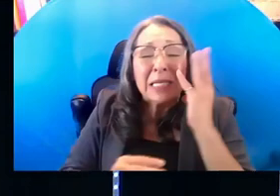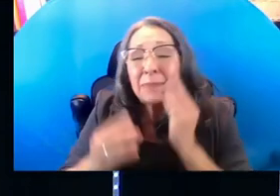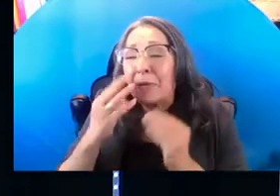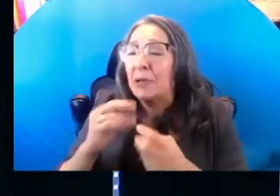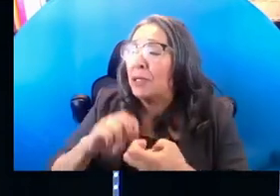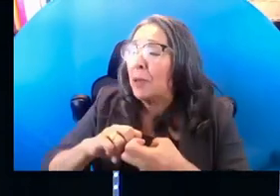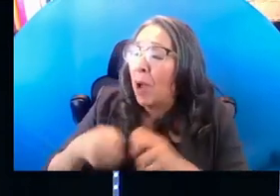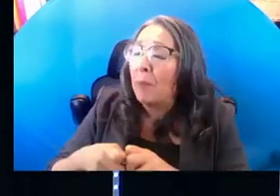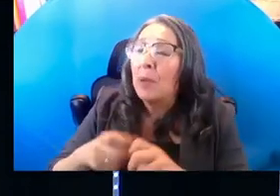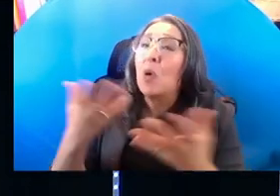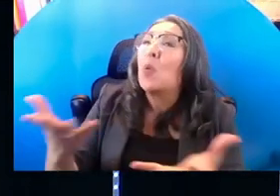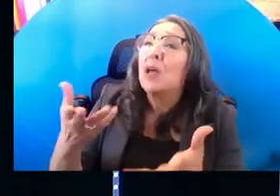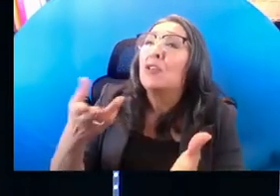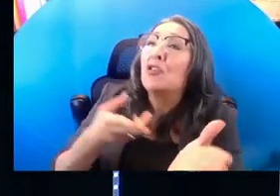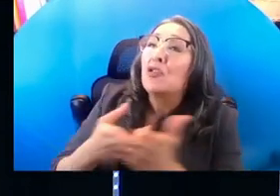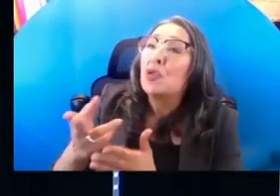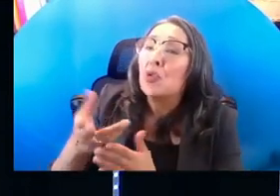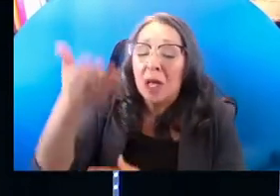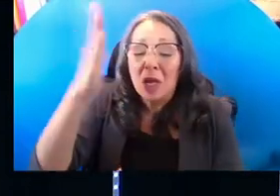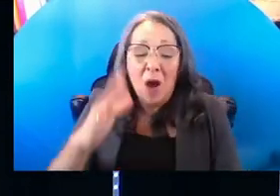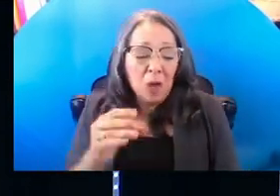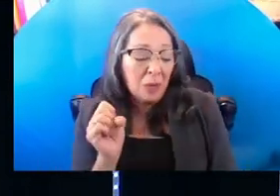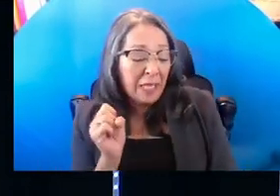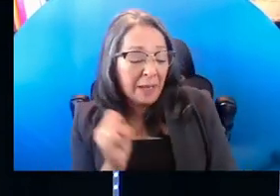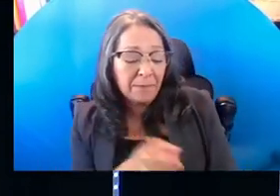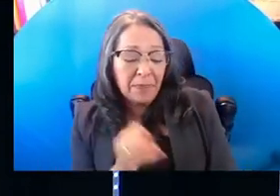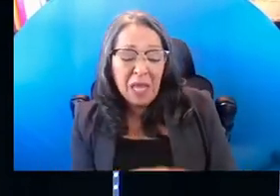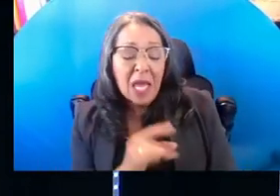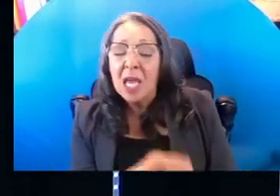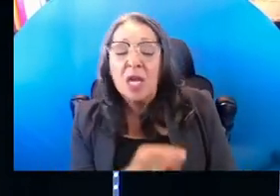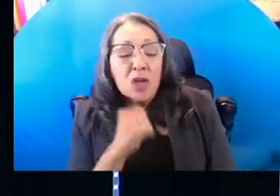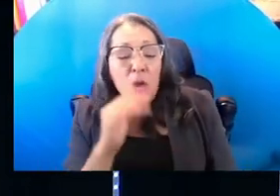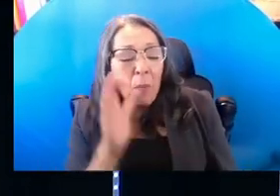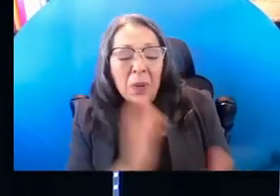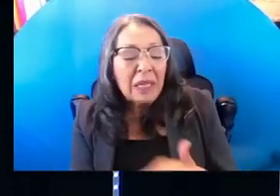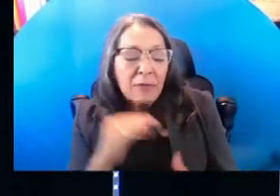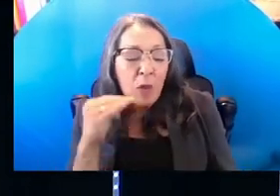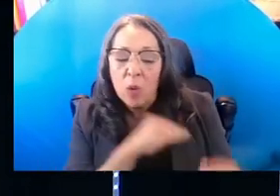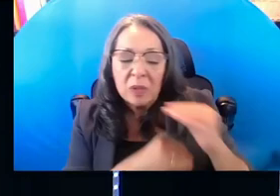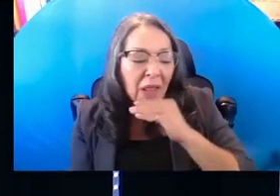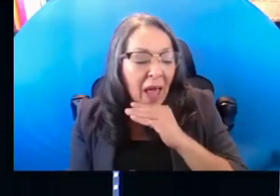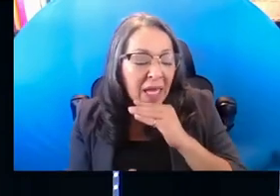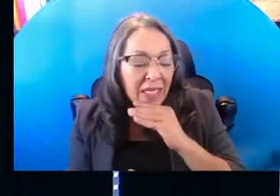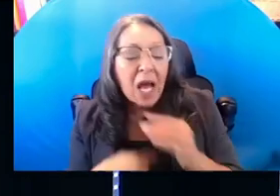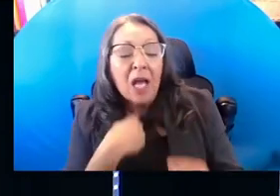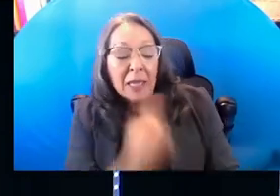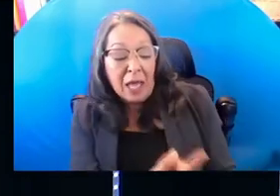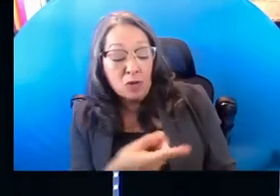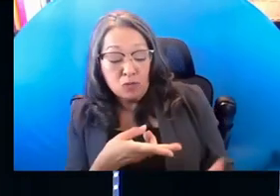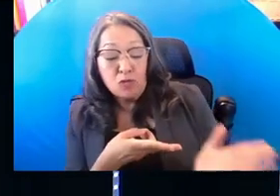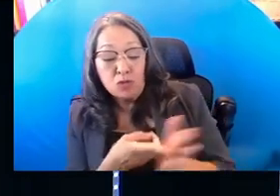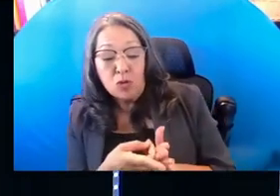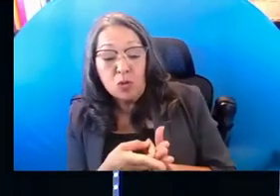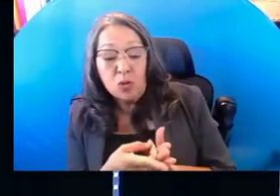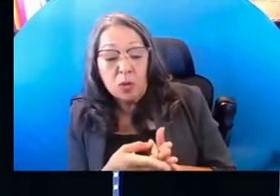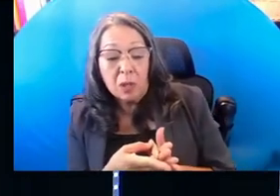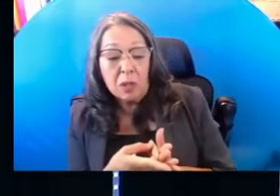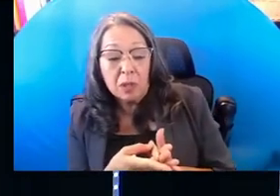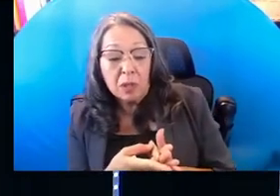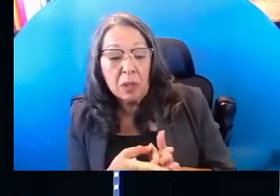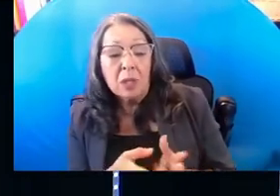you, God. I'm feeling tempted." And God's going to say, "Well, here's the truth about those lies that you're believing right now. Here's the truth about those lies that are swirling around in your head. Respond with